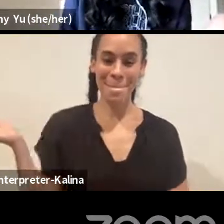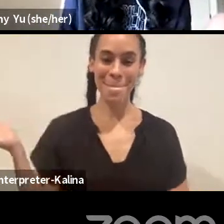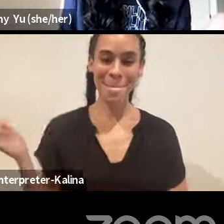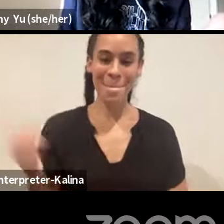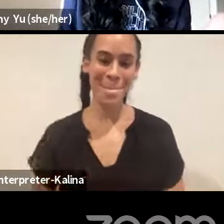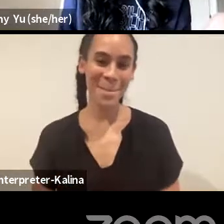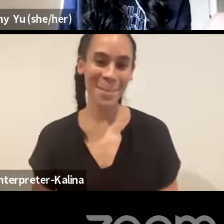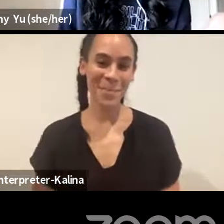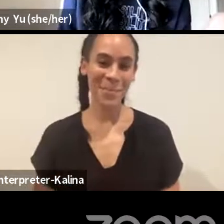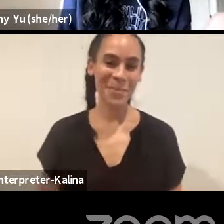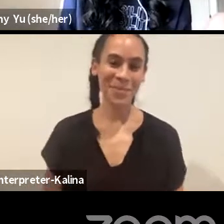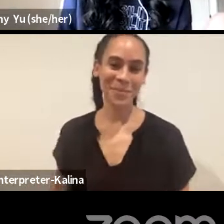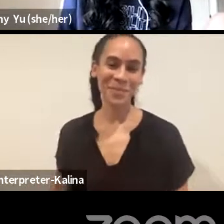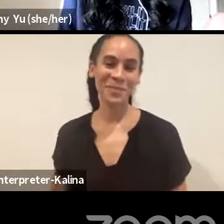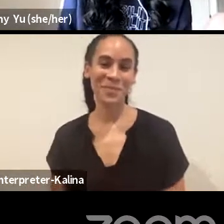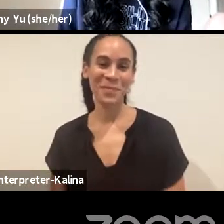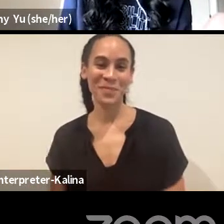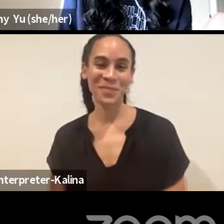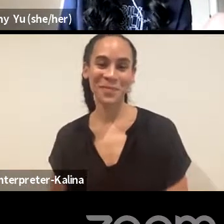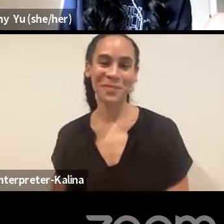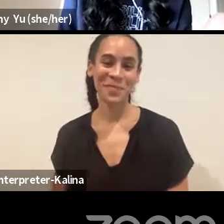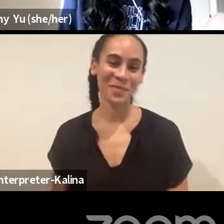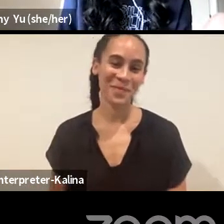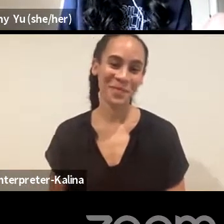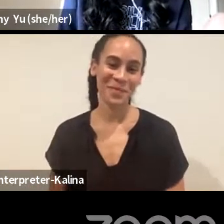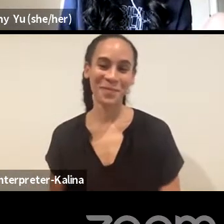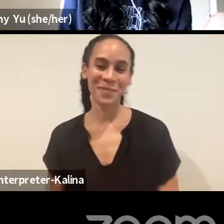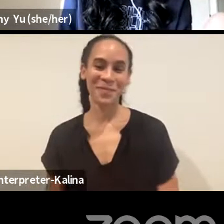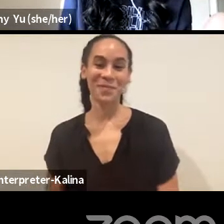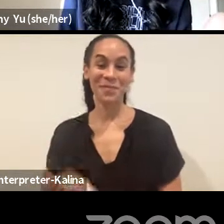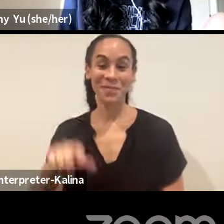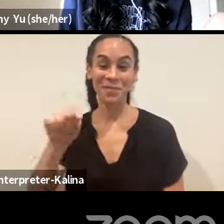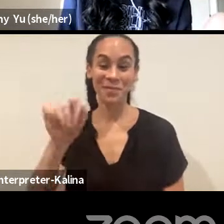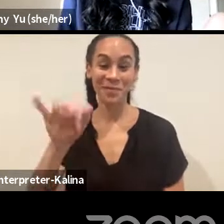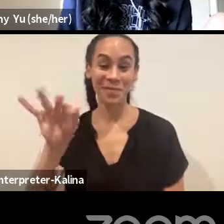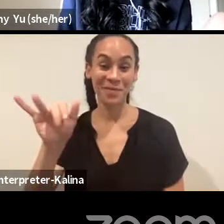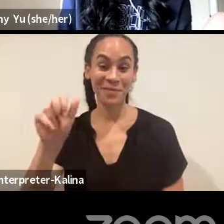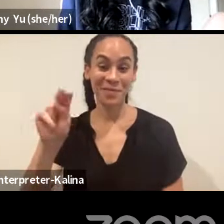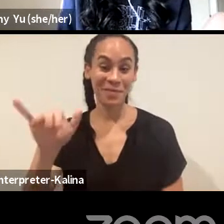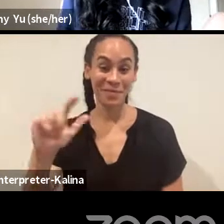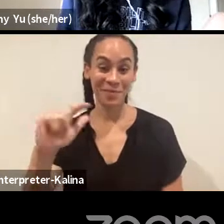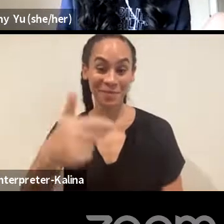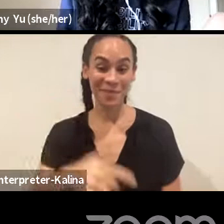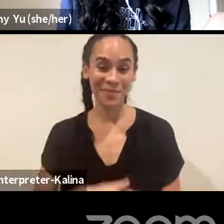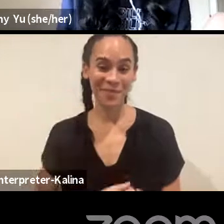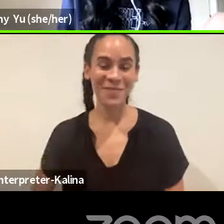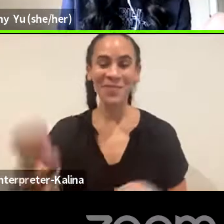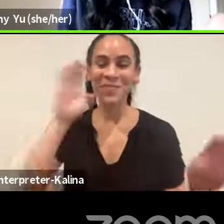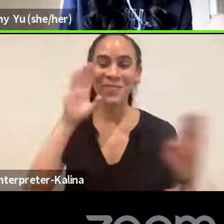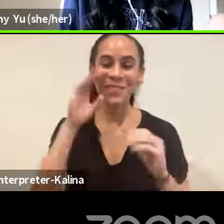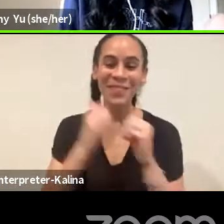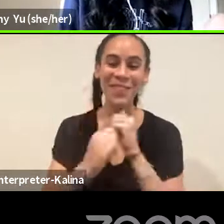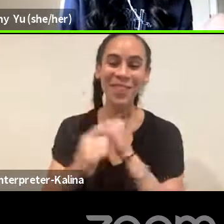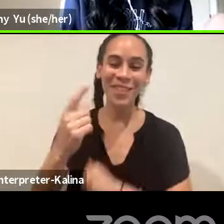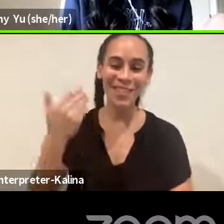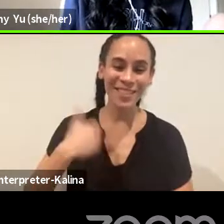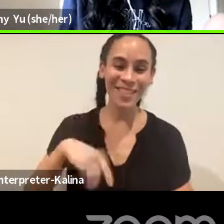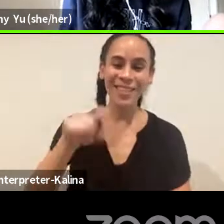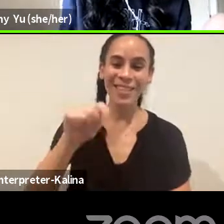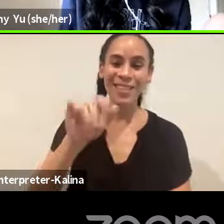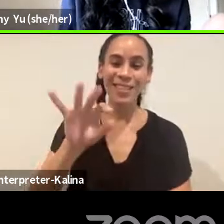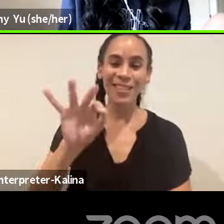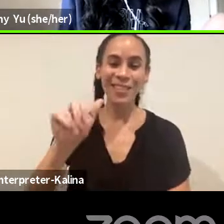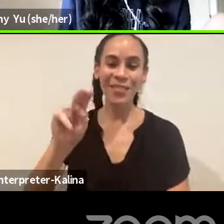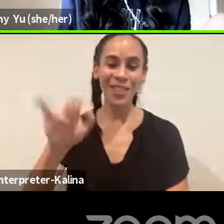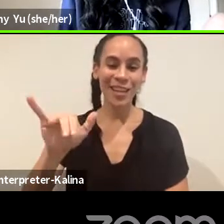Tiffany? Hi, everyone. Tiffany Yu, pronoun